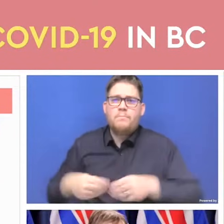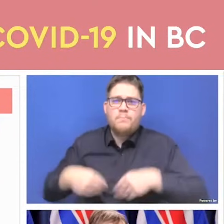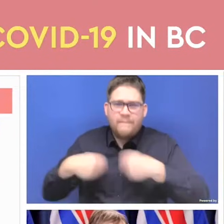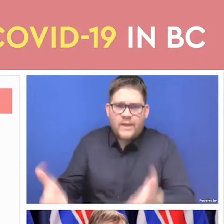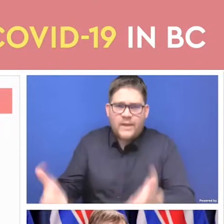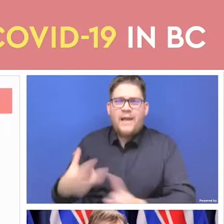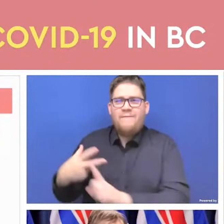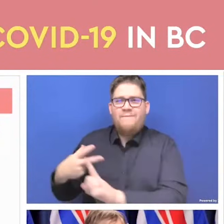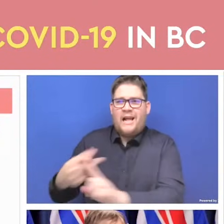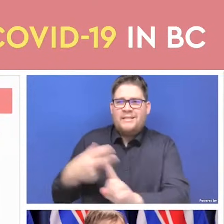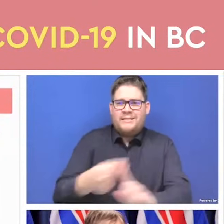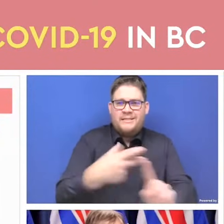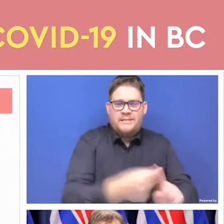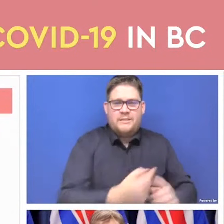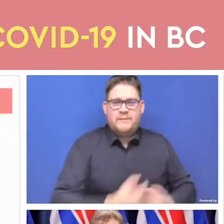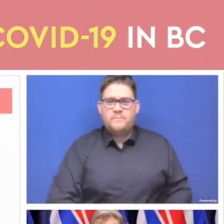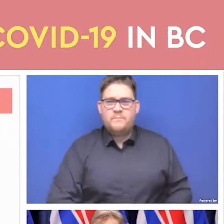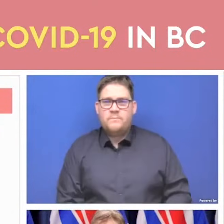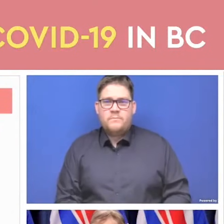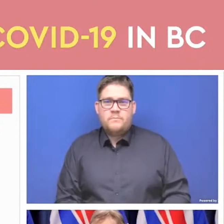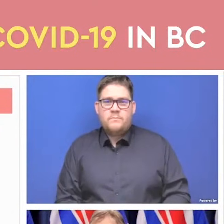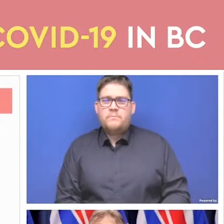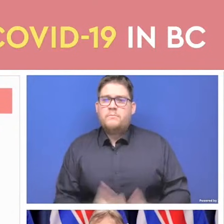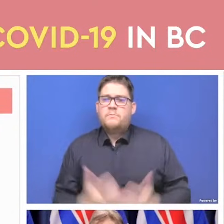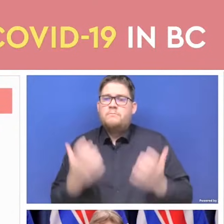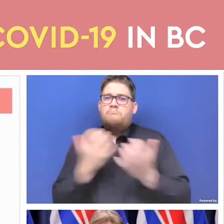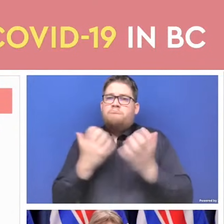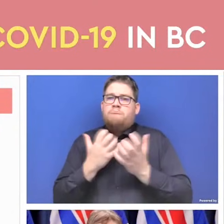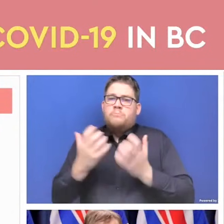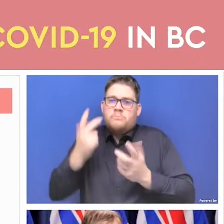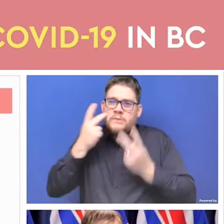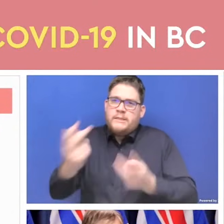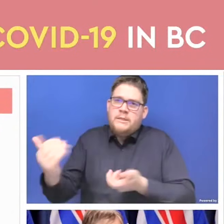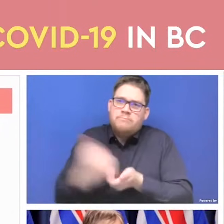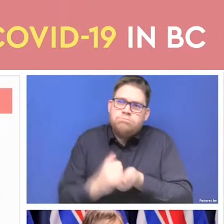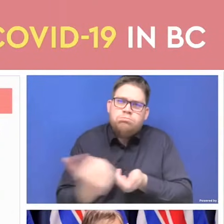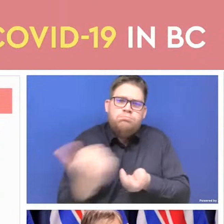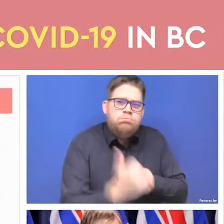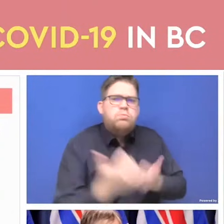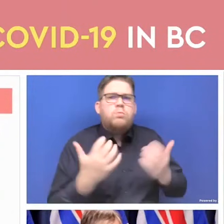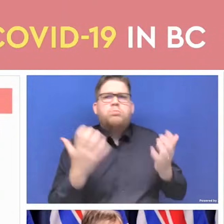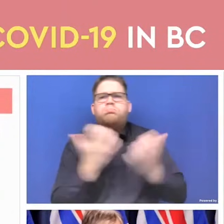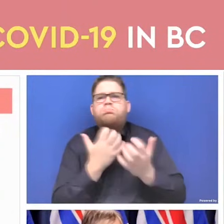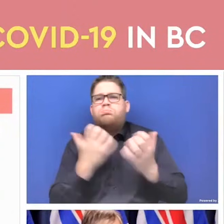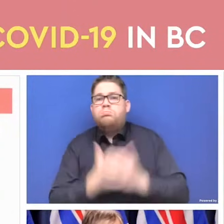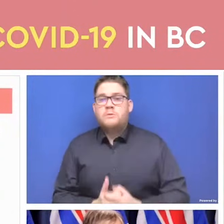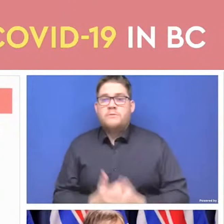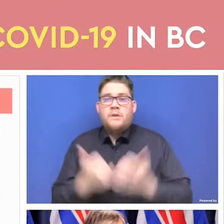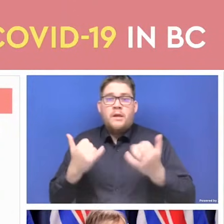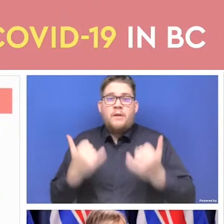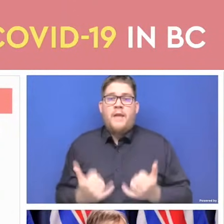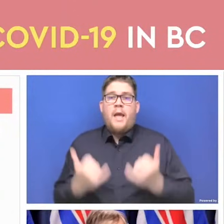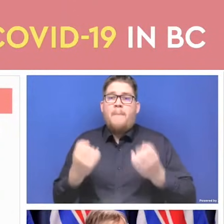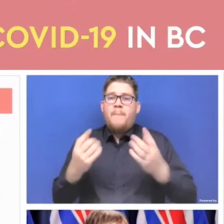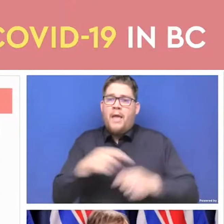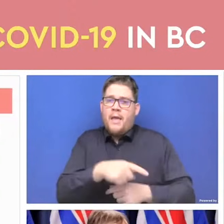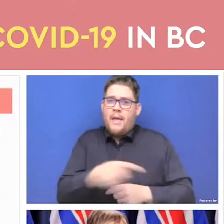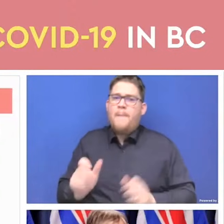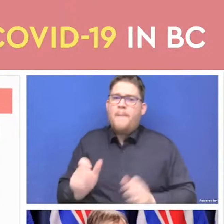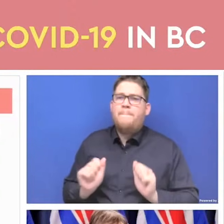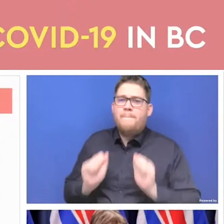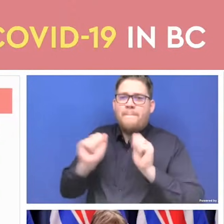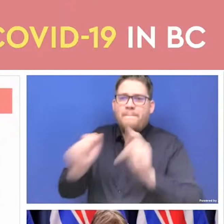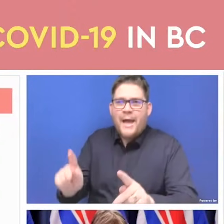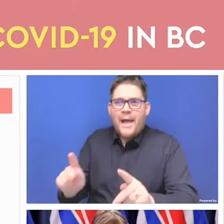and they were a terrific addition. Many of them, fortunately for them, have gone back to work. Their sectors have gone back to